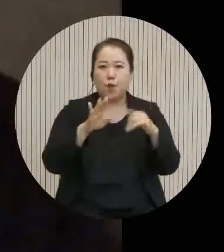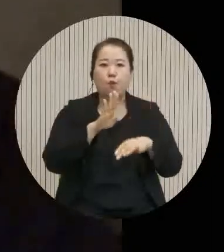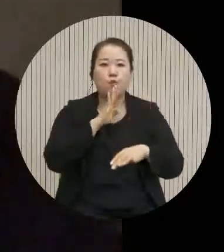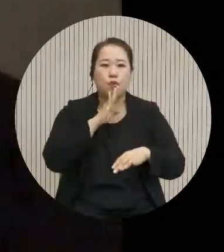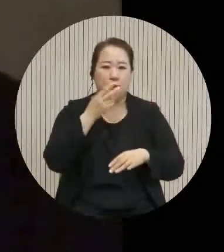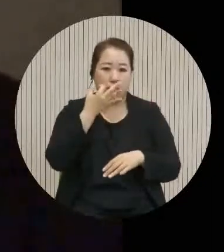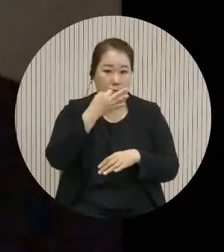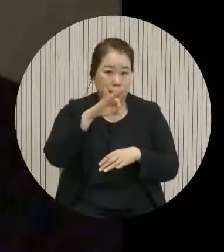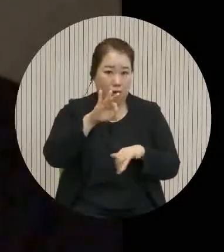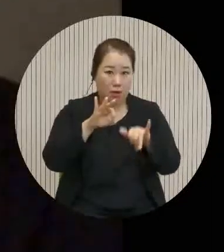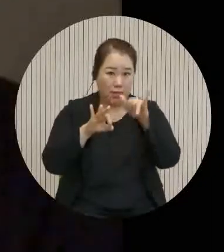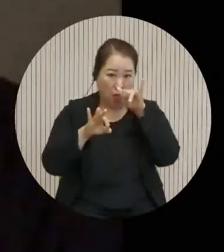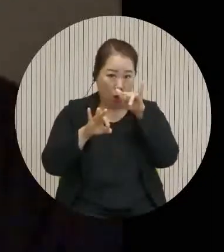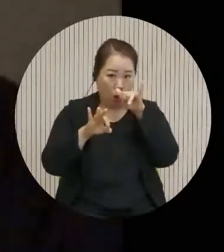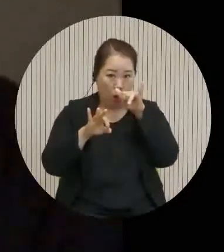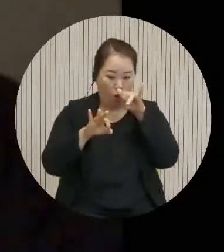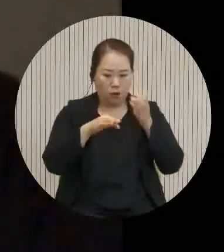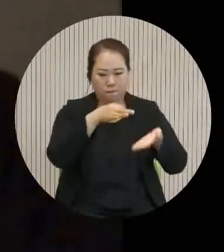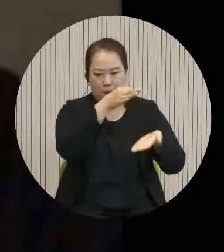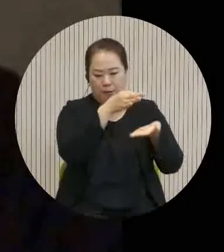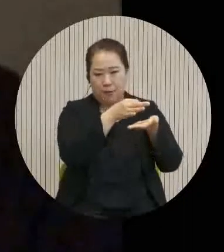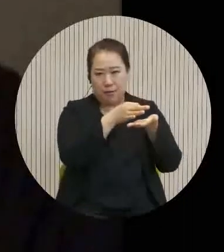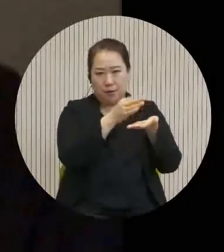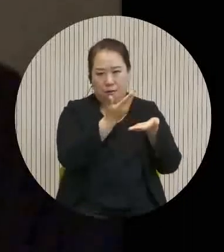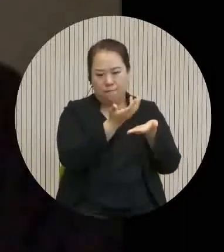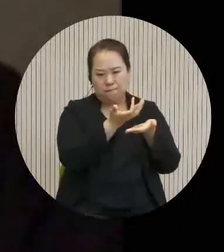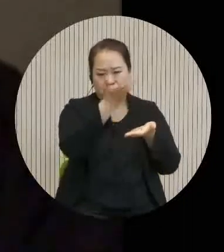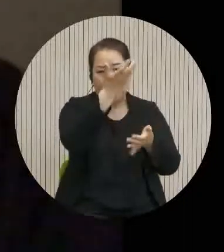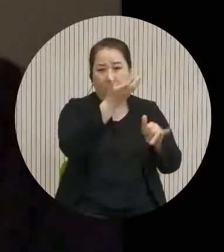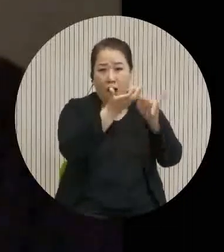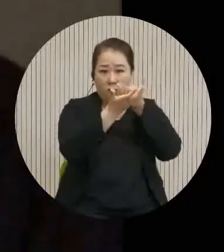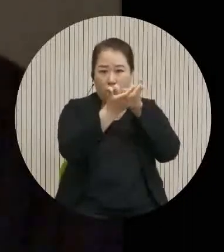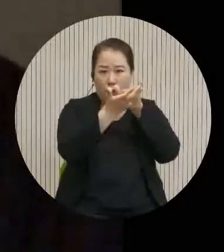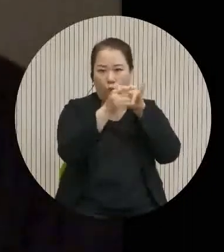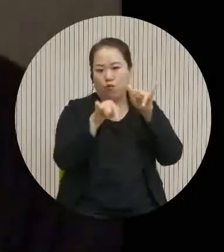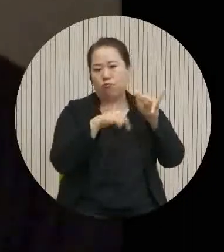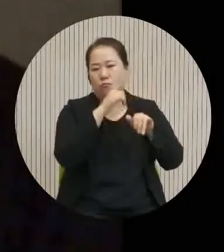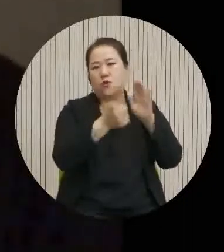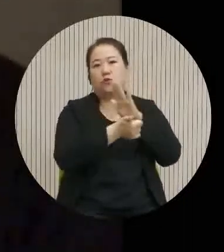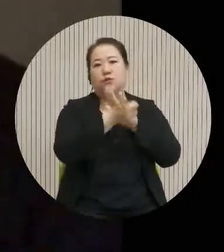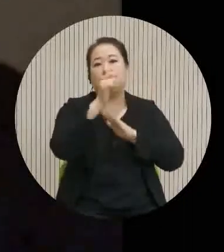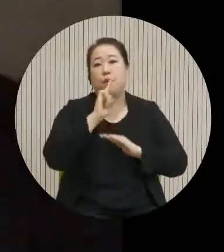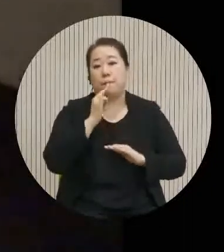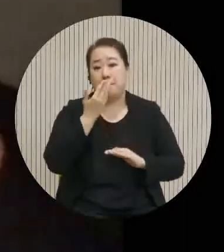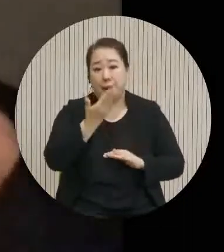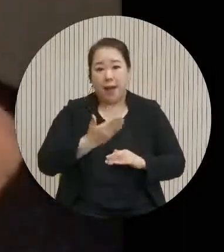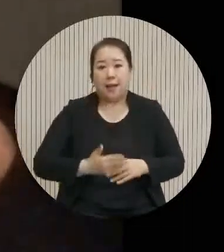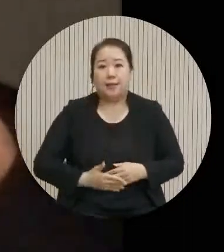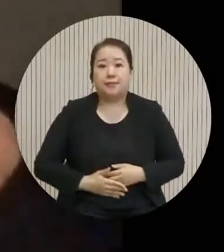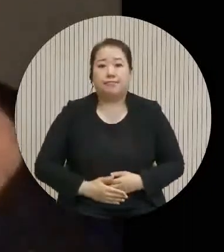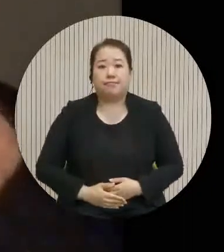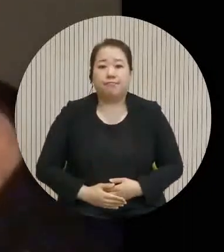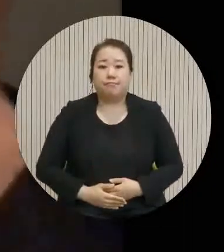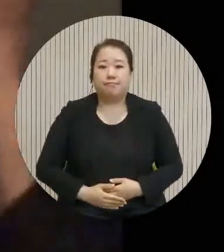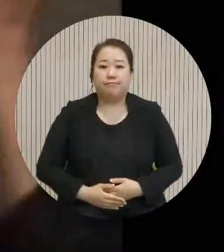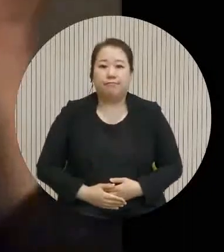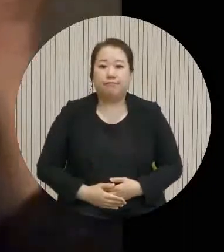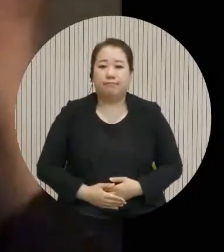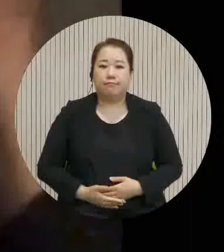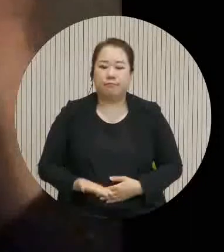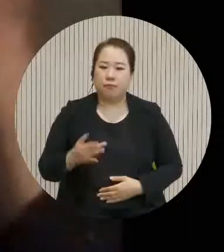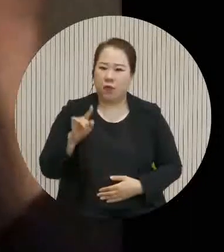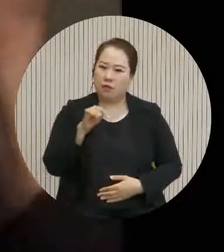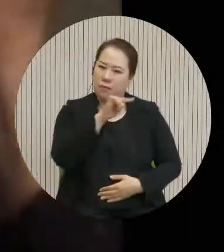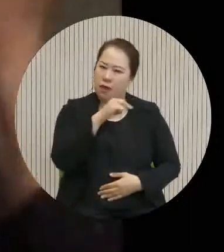valuable. And to me, the big payoff, which has worked for me, you find that your hypothesis works and